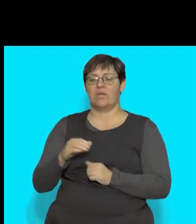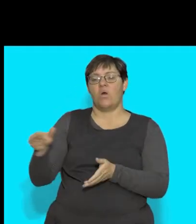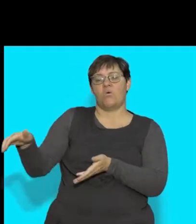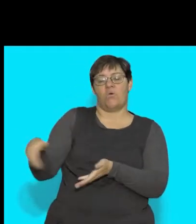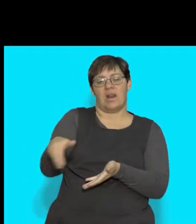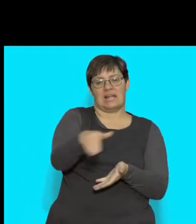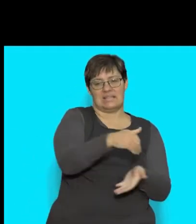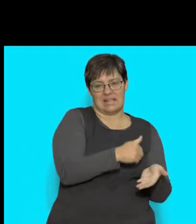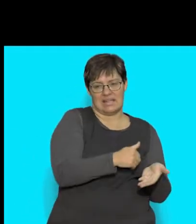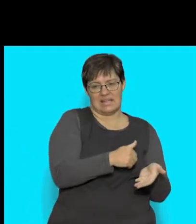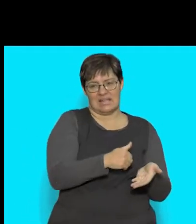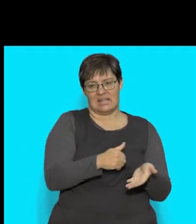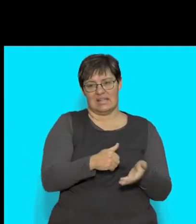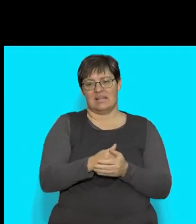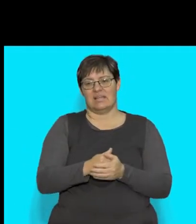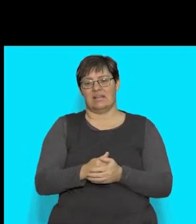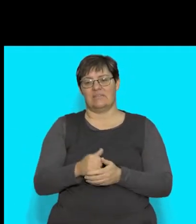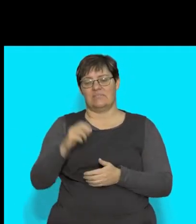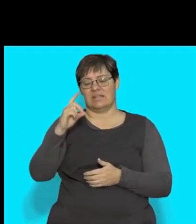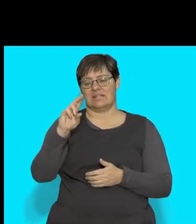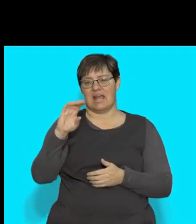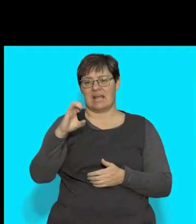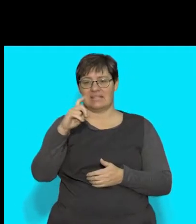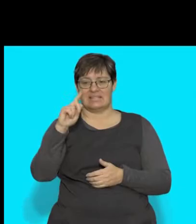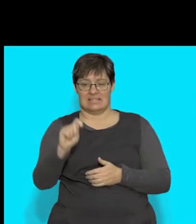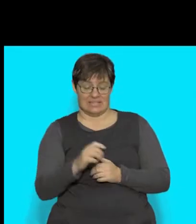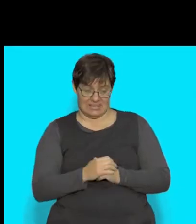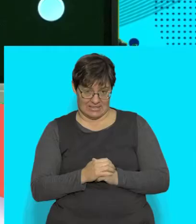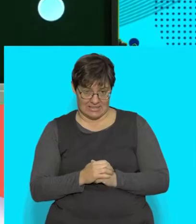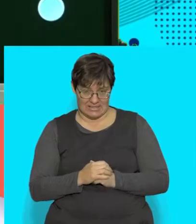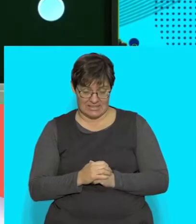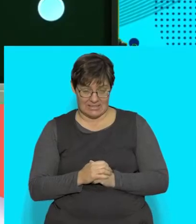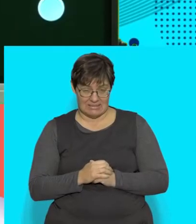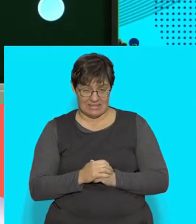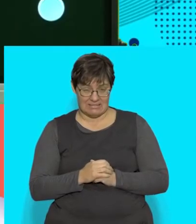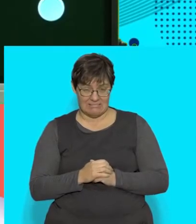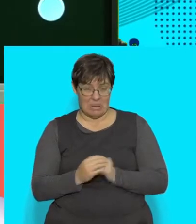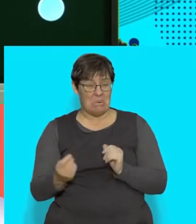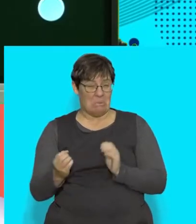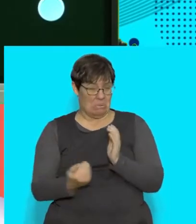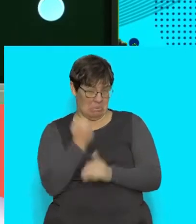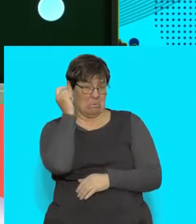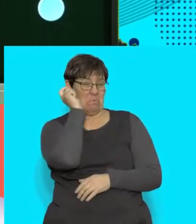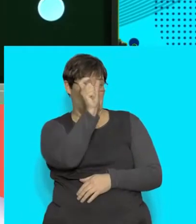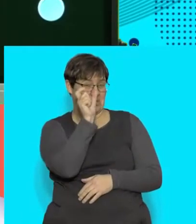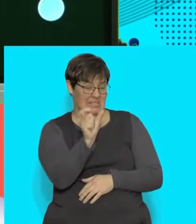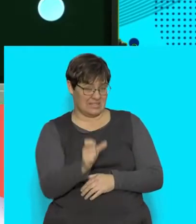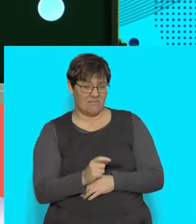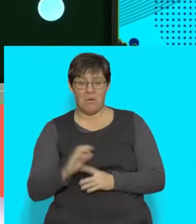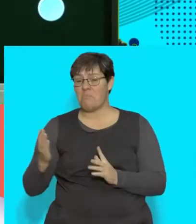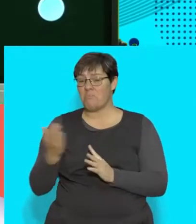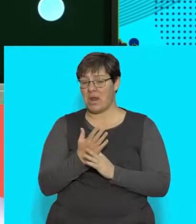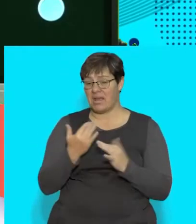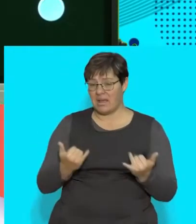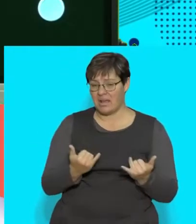ducts. Okay, guys, a whole lot of new terminology. When we take a break now, I want you to just go over